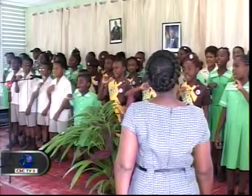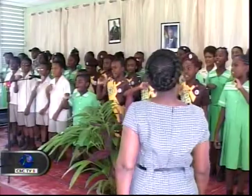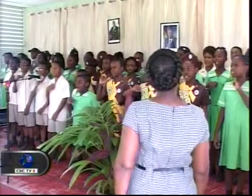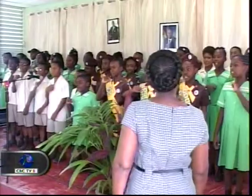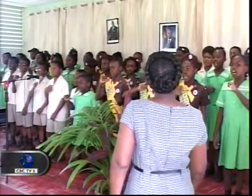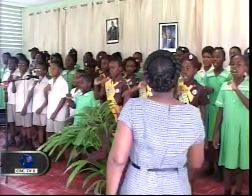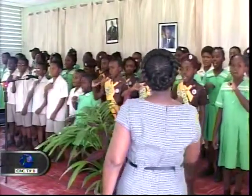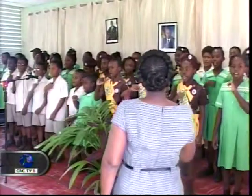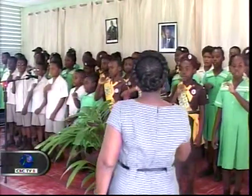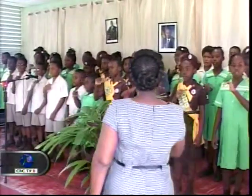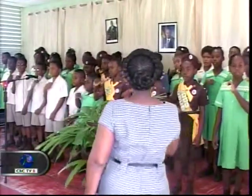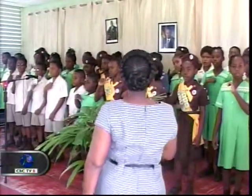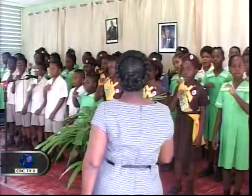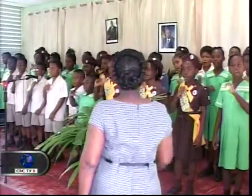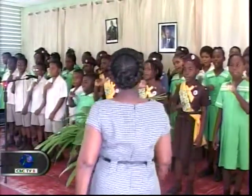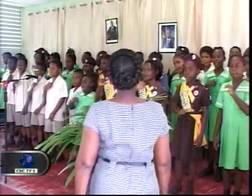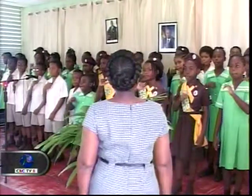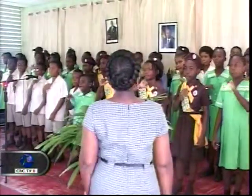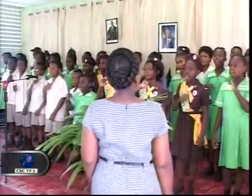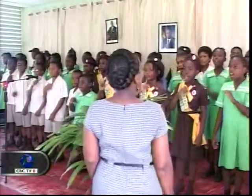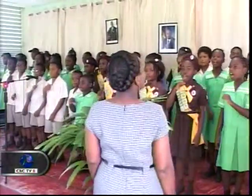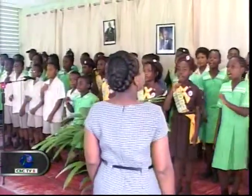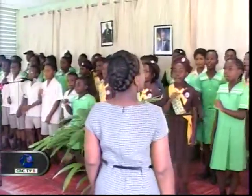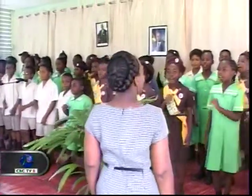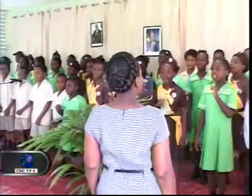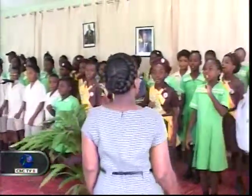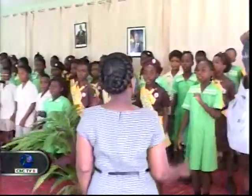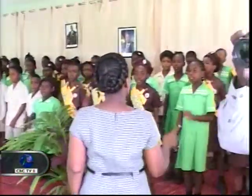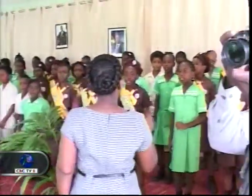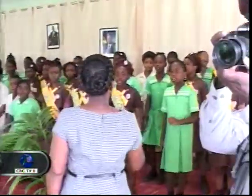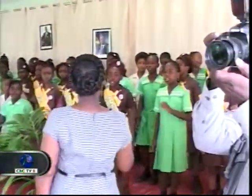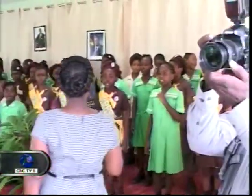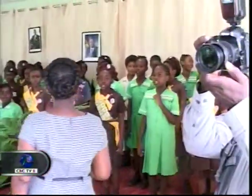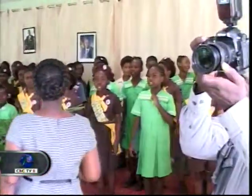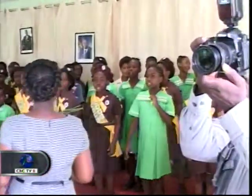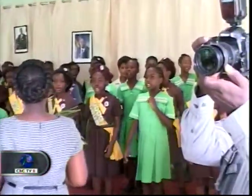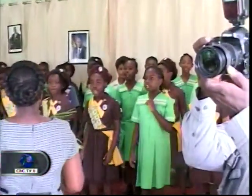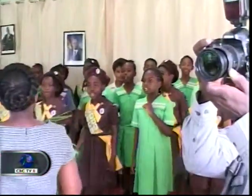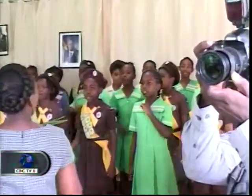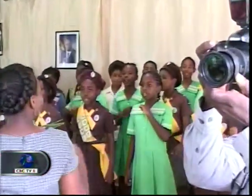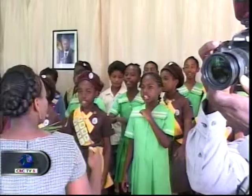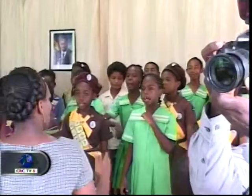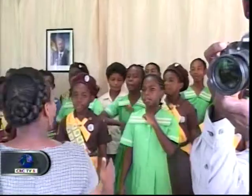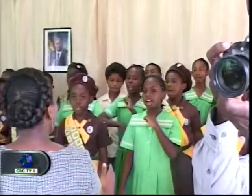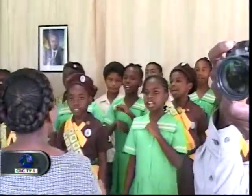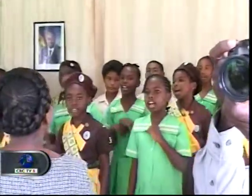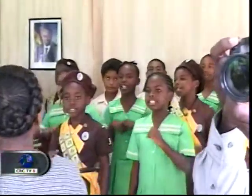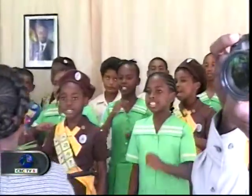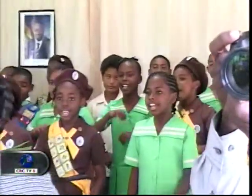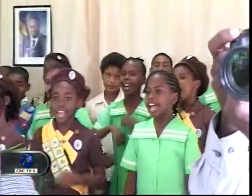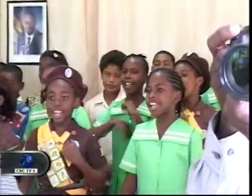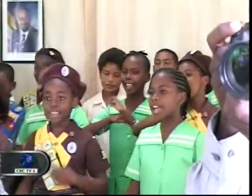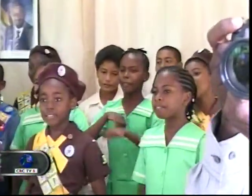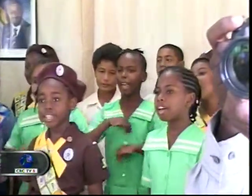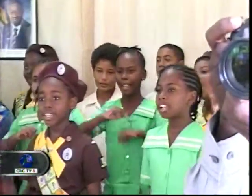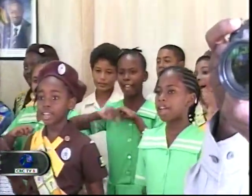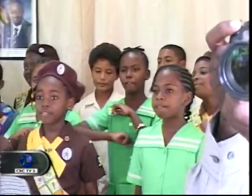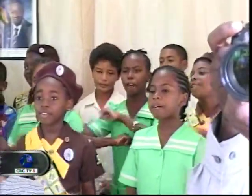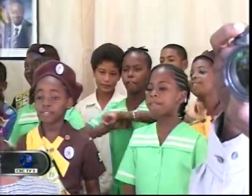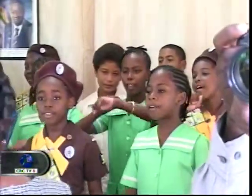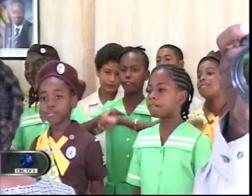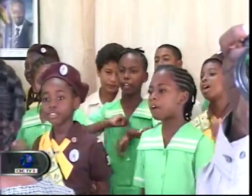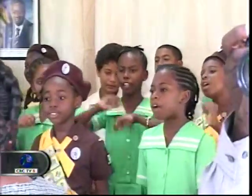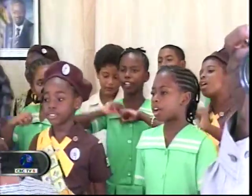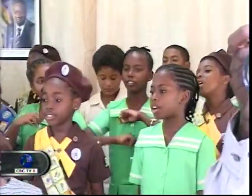his childhood experiences with the students. Meanwhile, the Governor General advised the students to engage in positive activities, stay